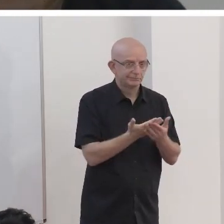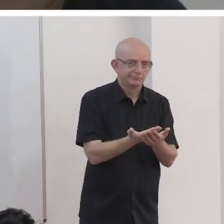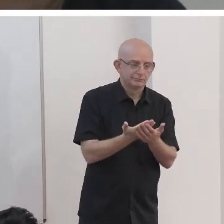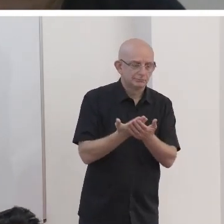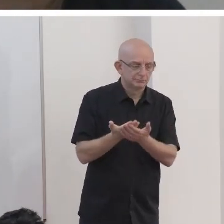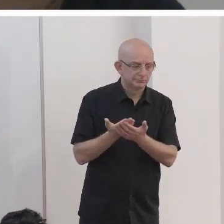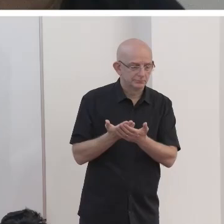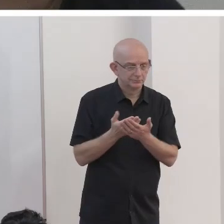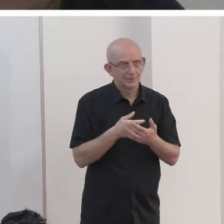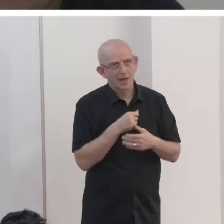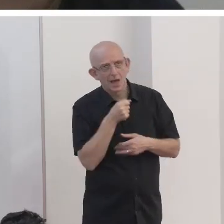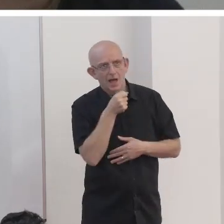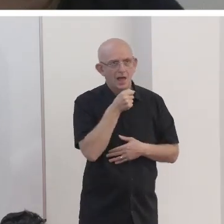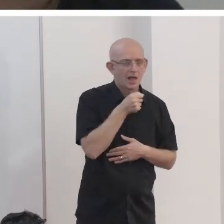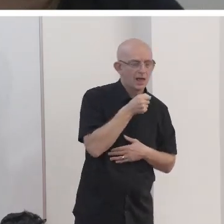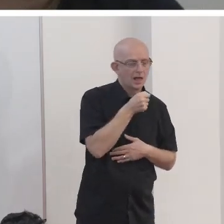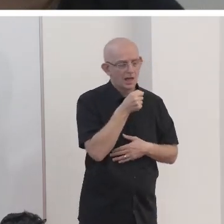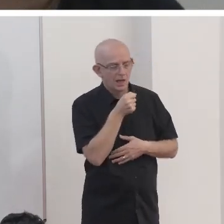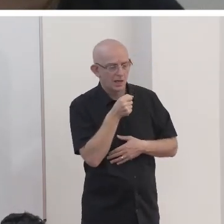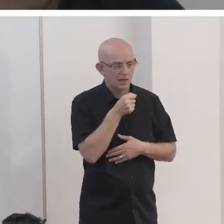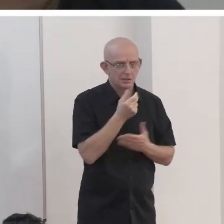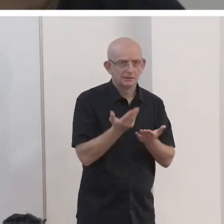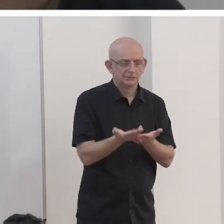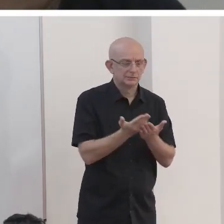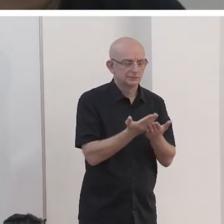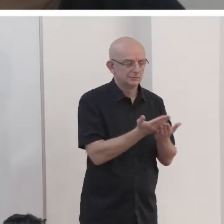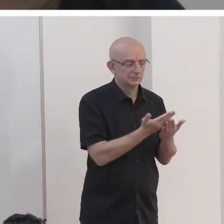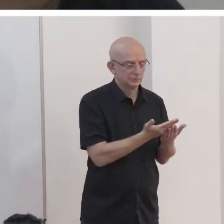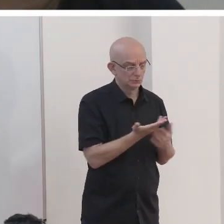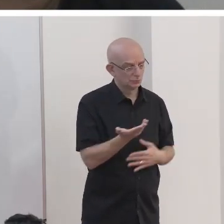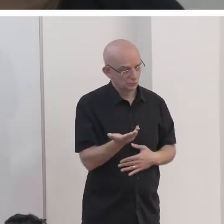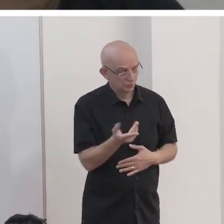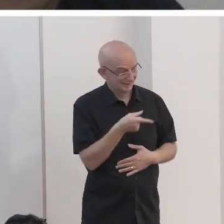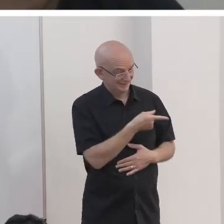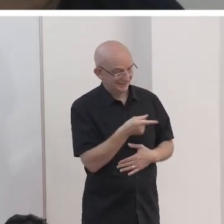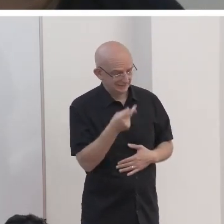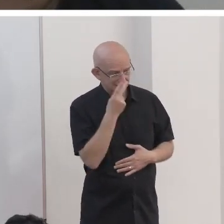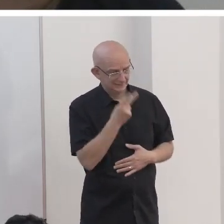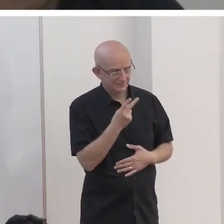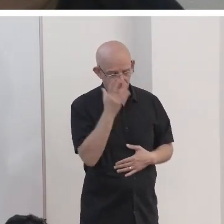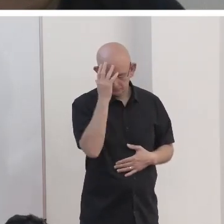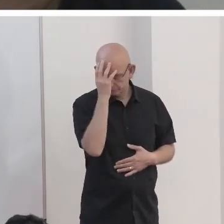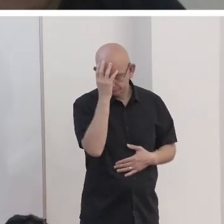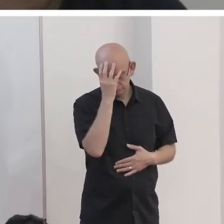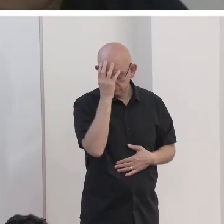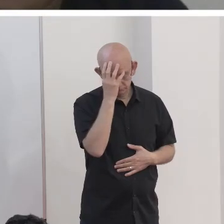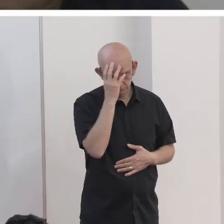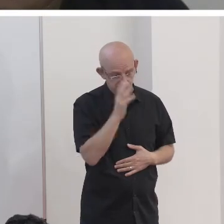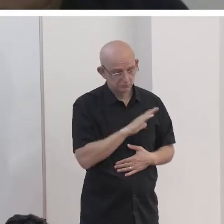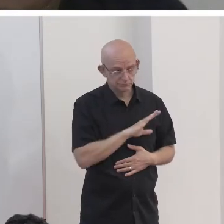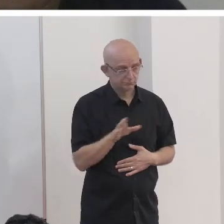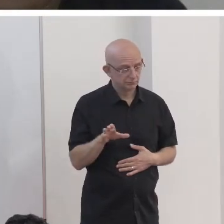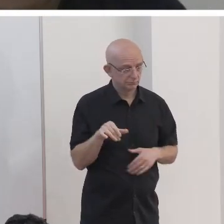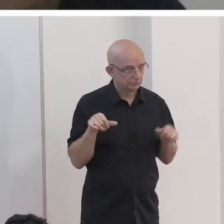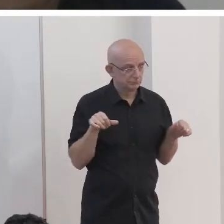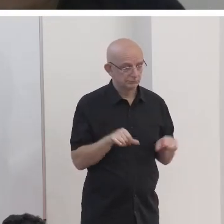touchy, and we are unable to fight for that still. Okay, so